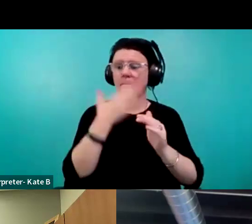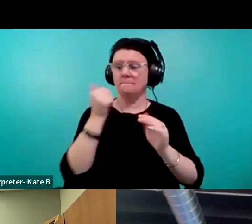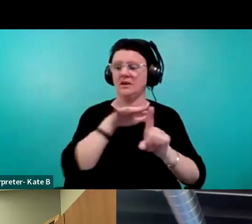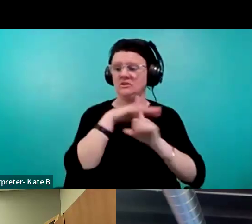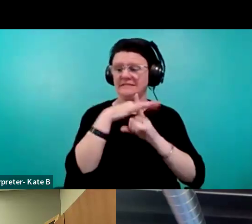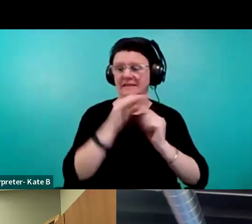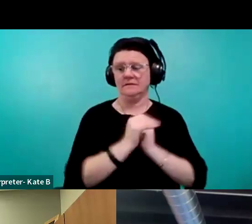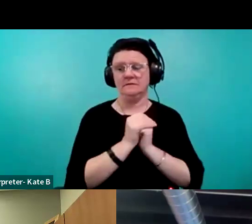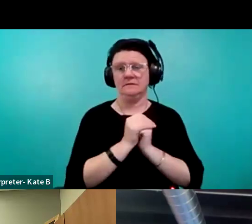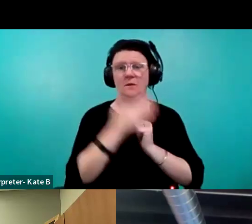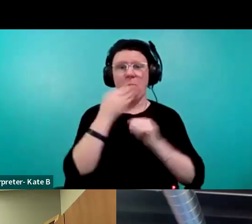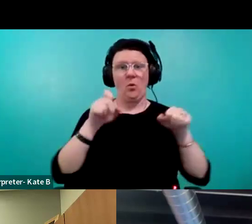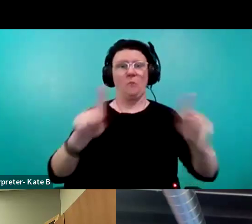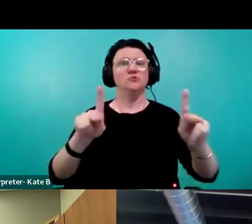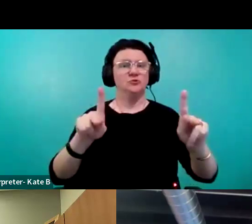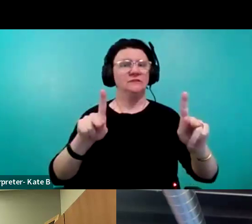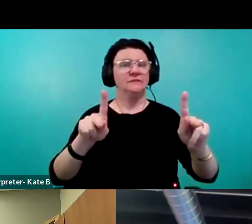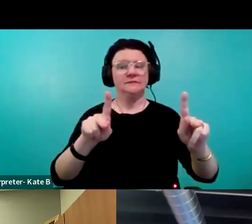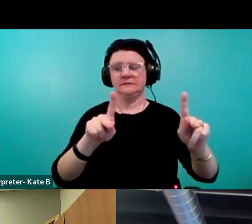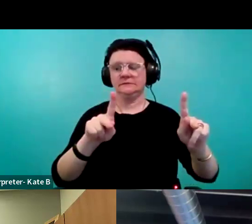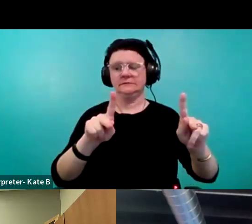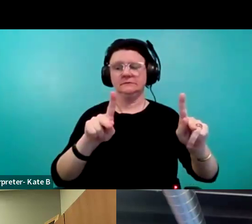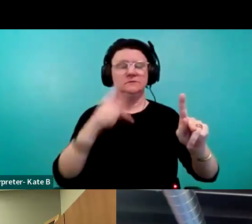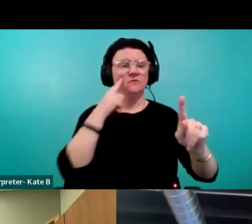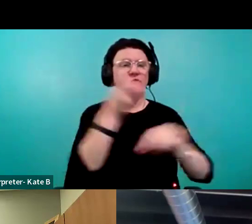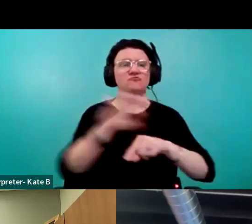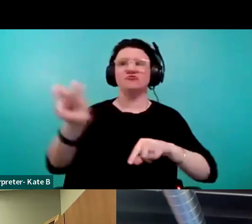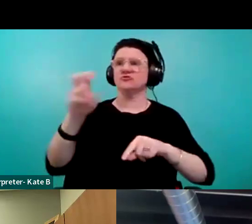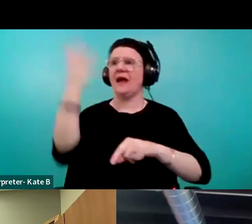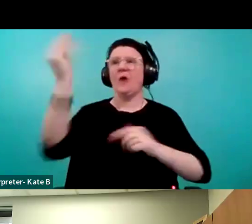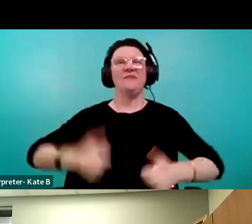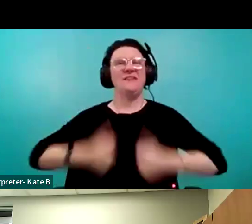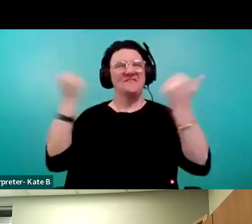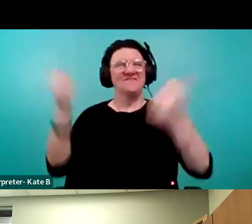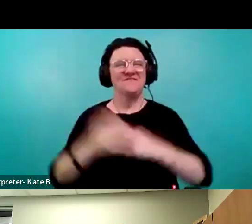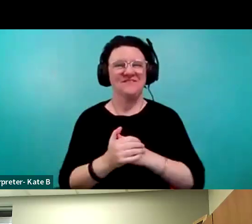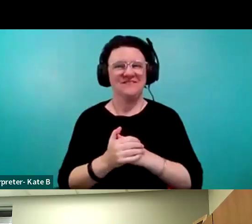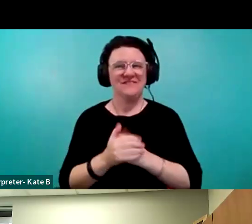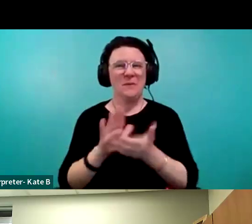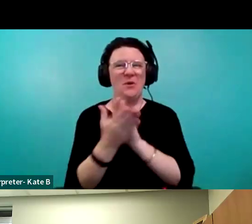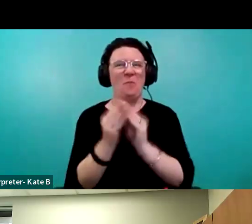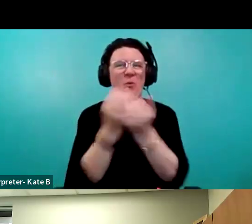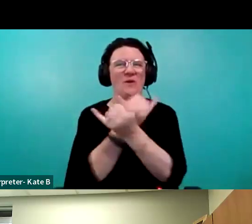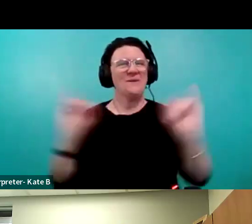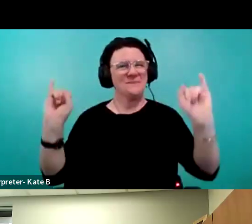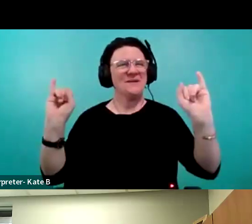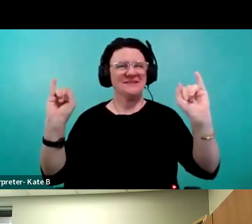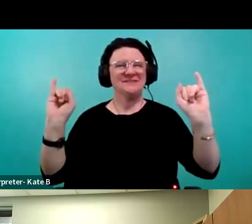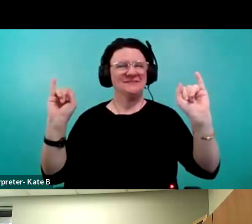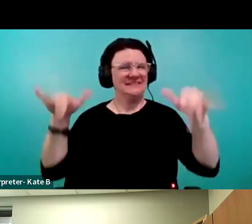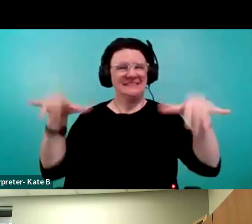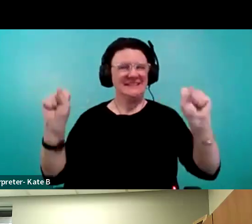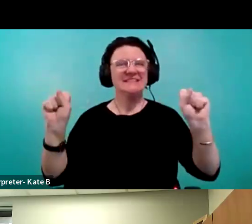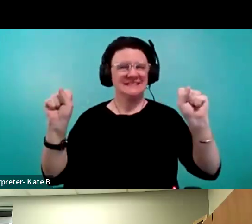better setting to give them to transition into life and to be independent. Because